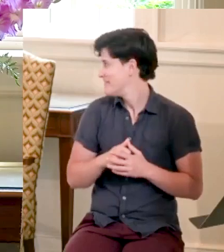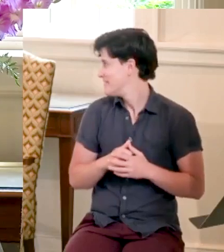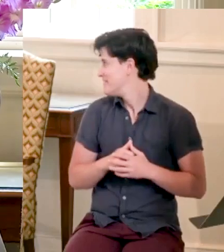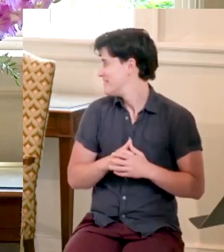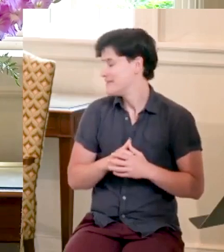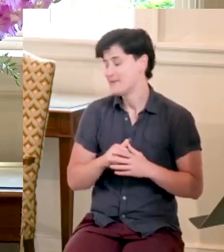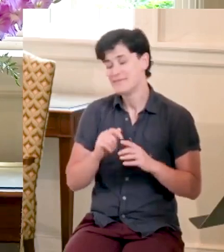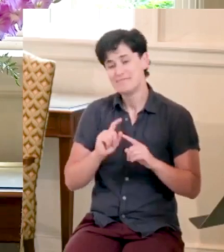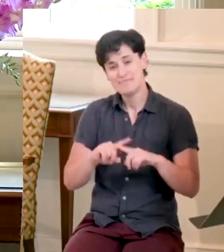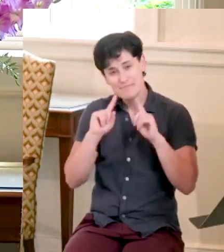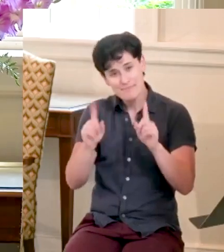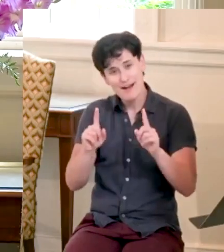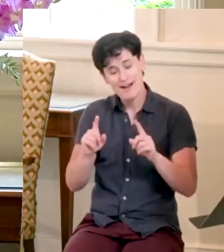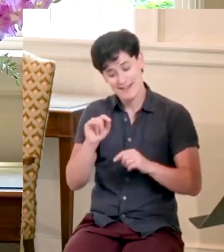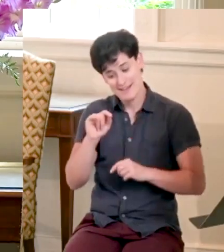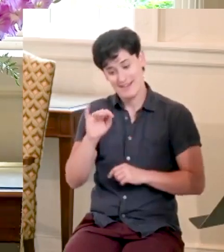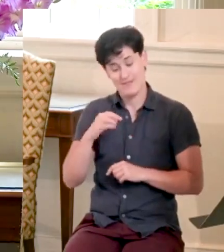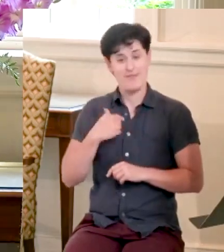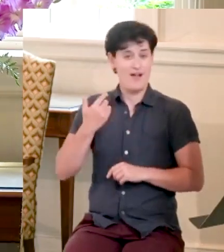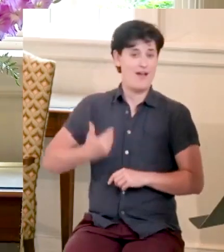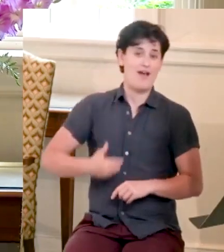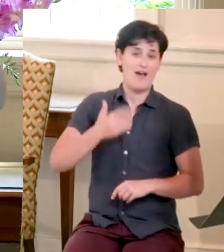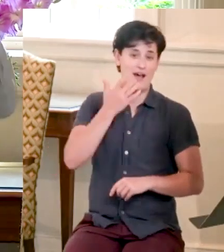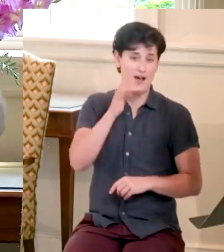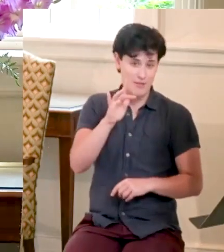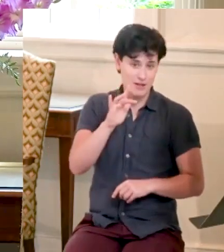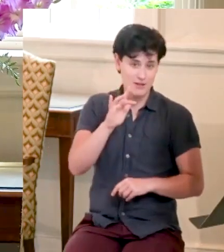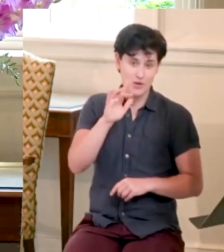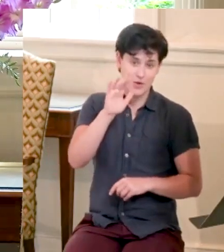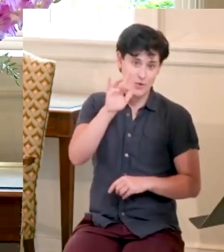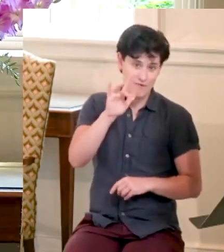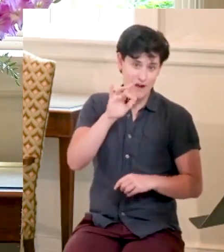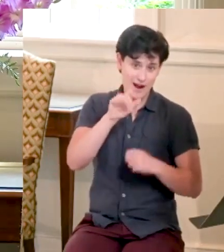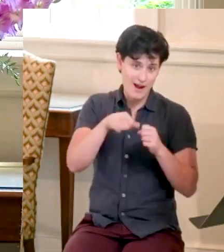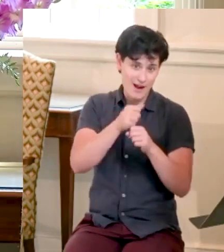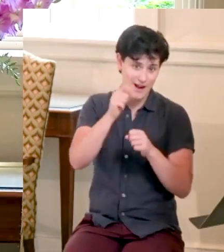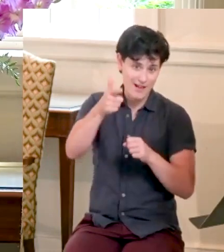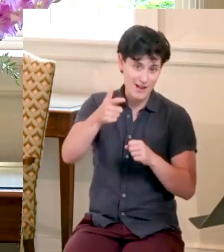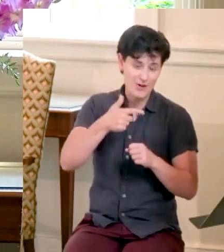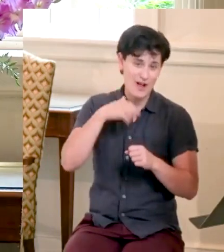But if I'm lucky, 25 years from now, I'll be 84.